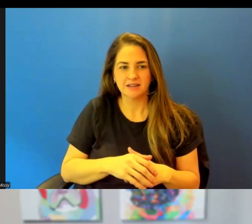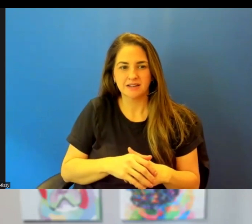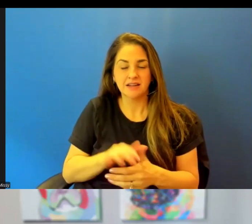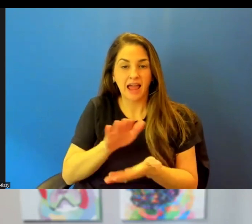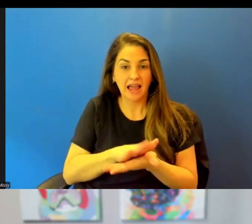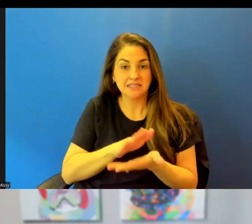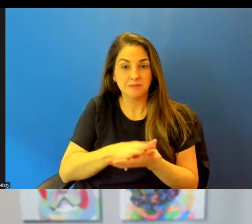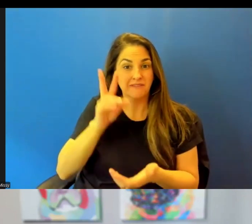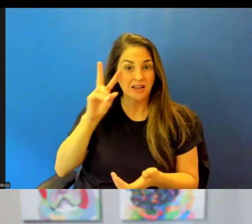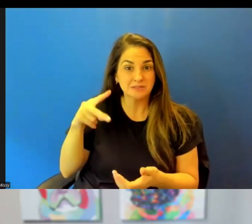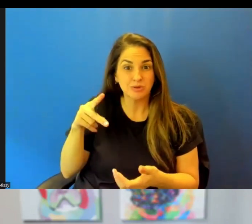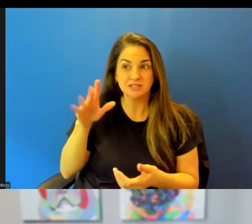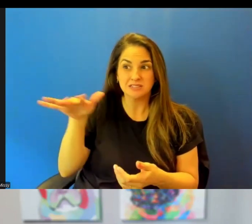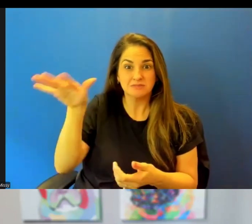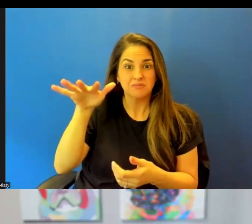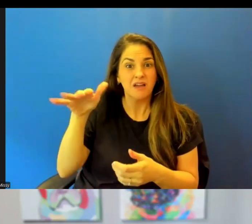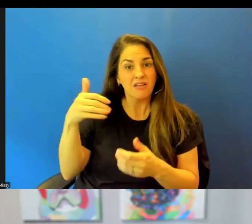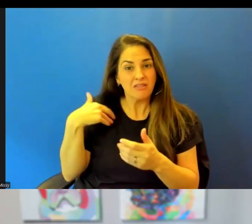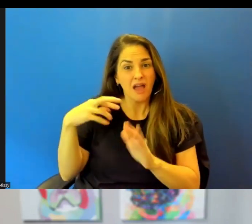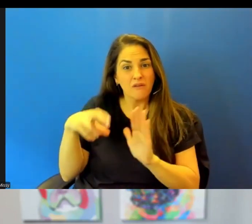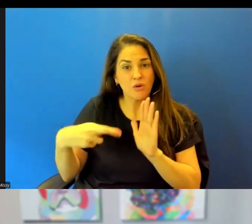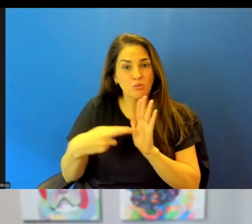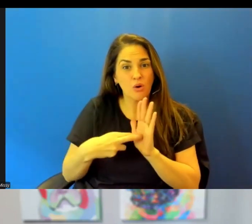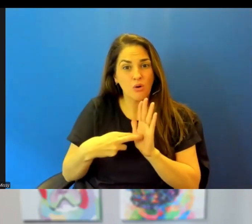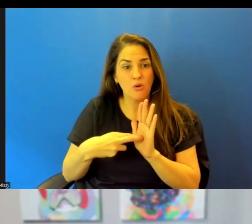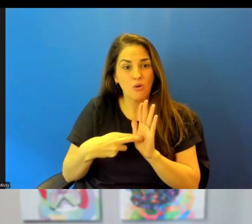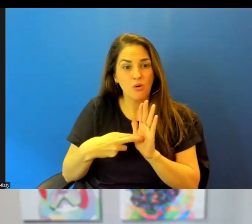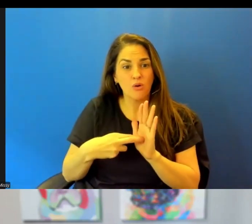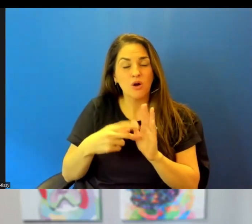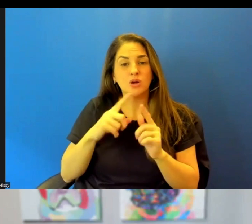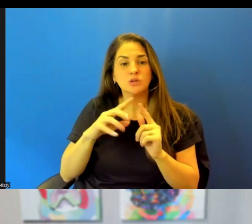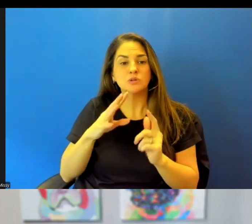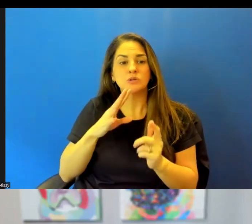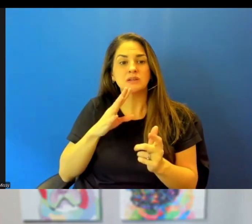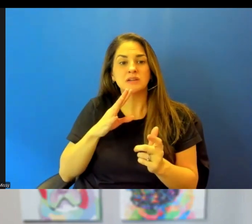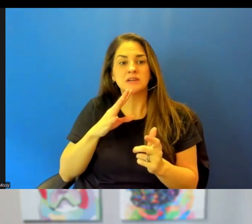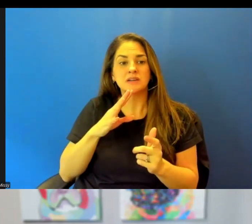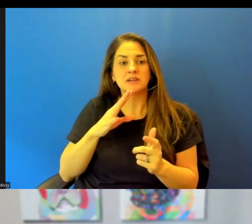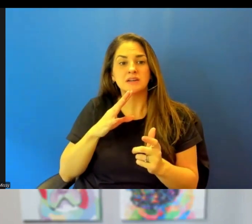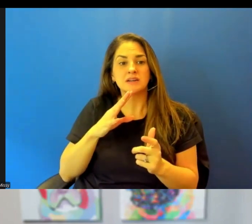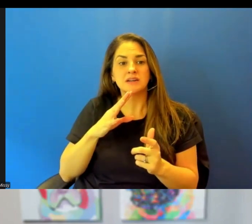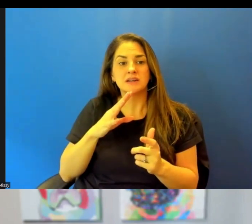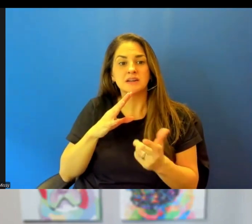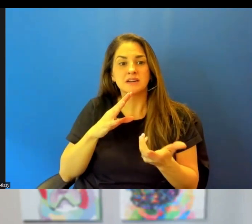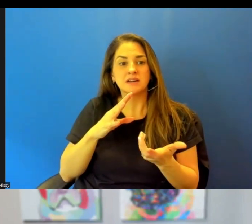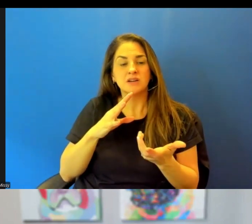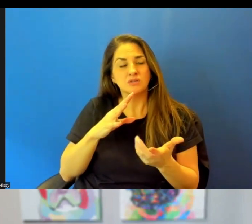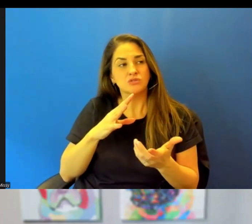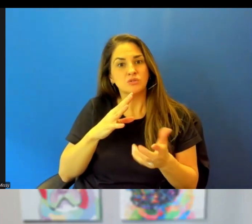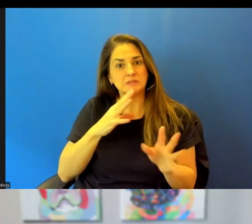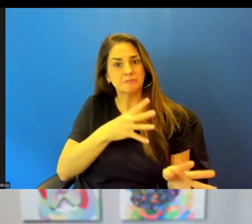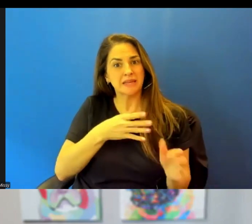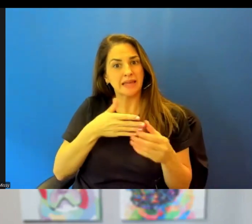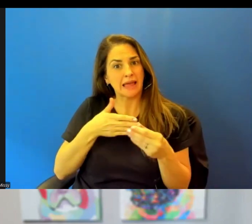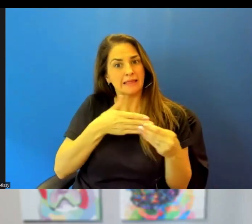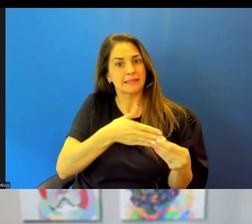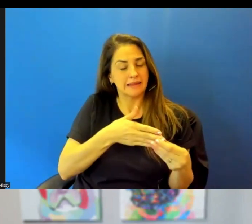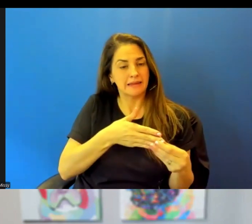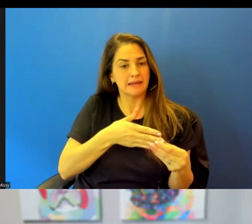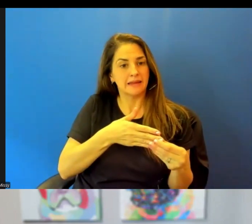vice presidents, they have a role to play to speak towards their content creators and people who